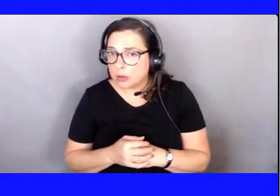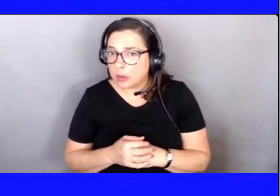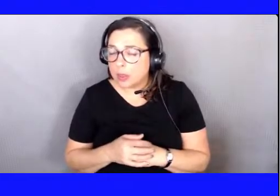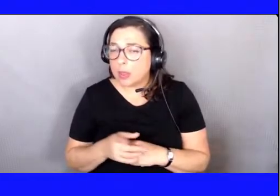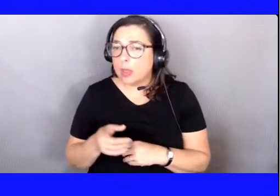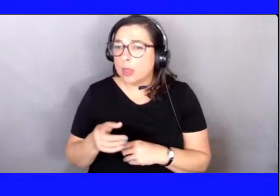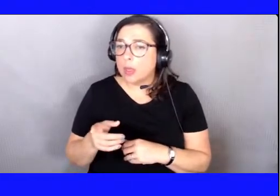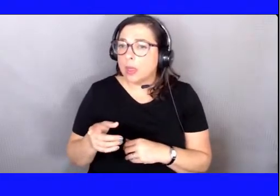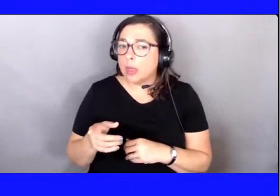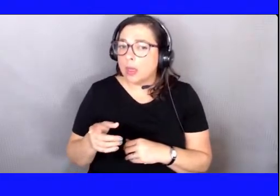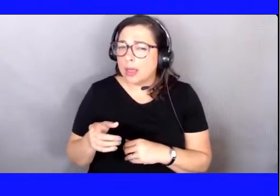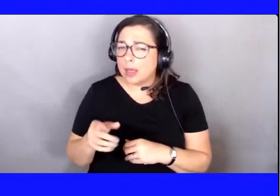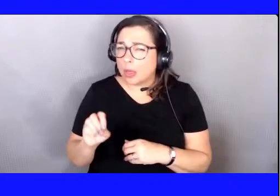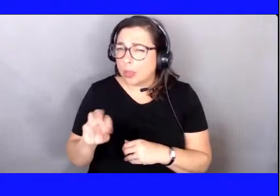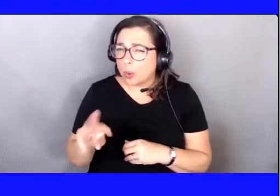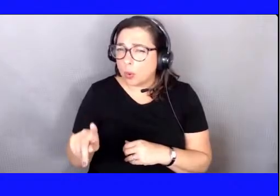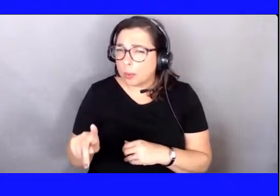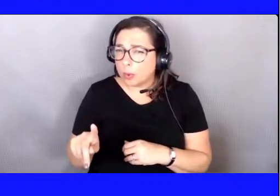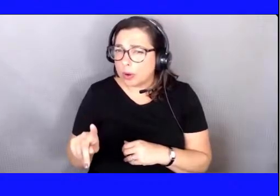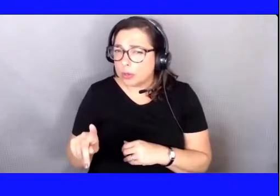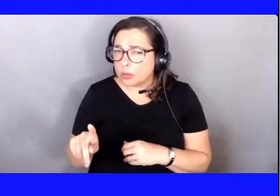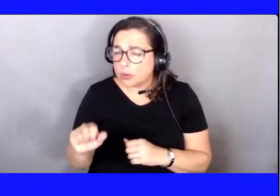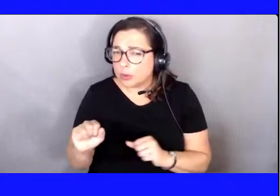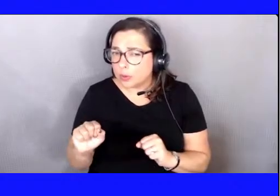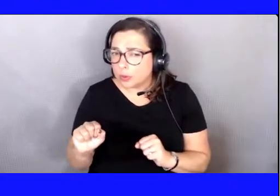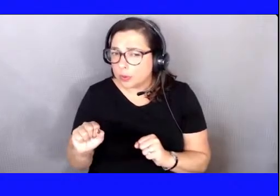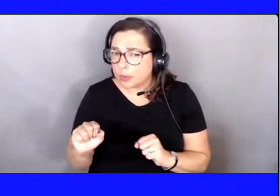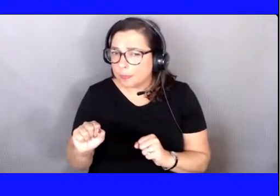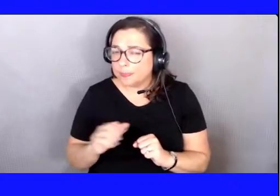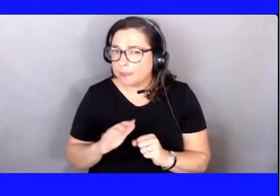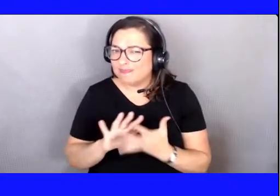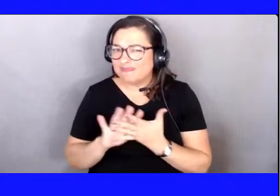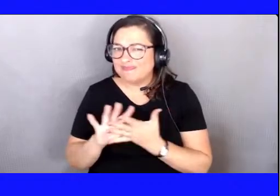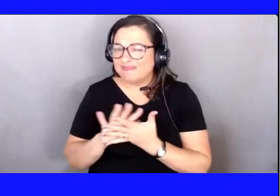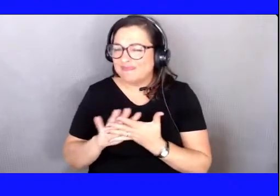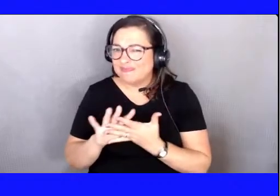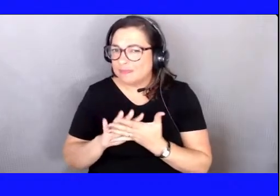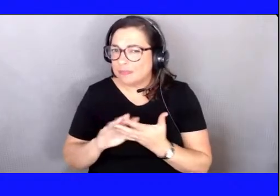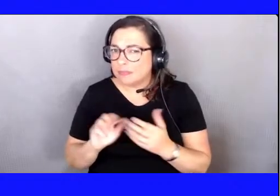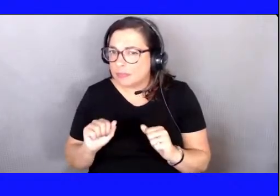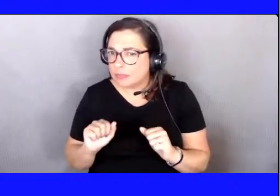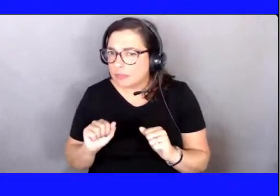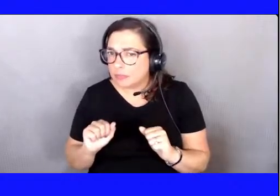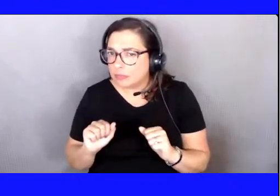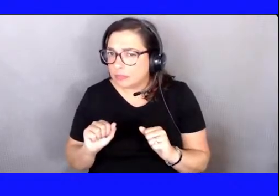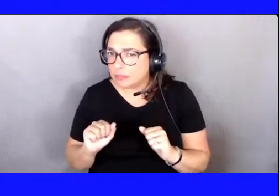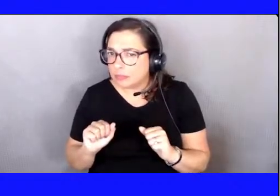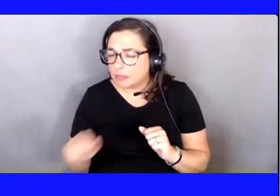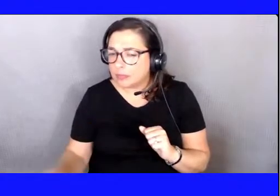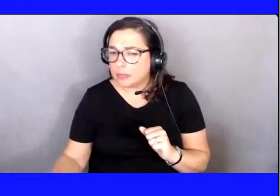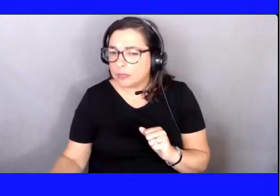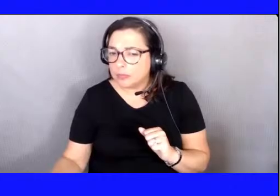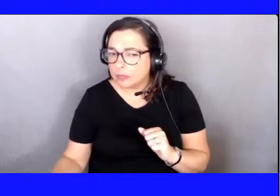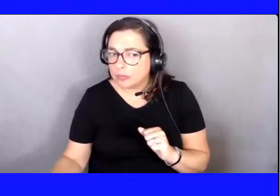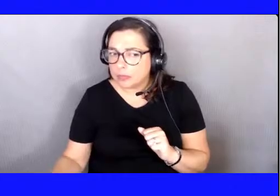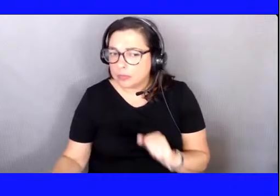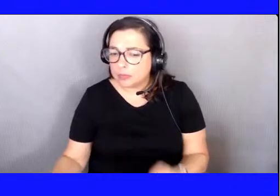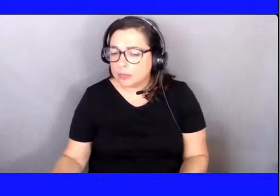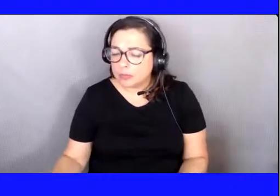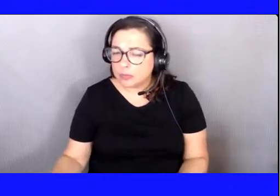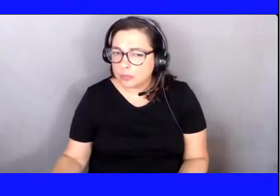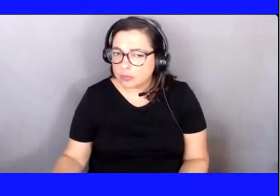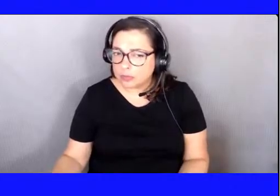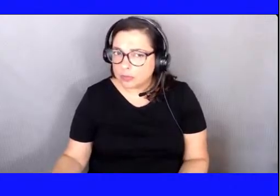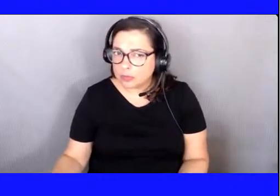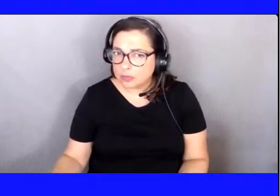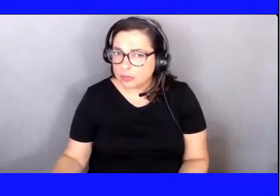Corporation and River Conference on first C. We will be taking testimony this evening. I think